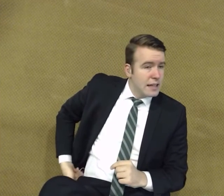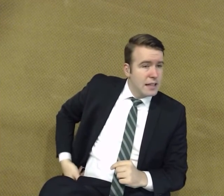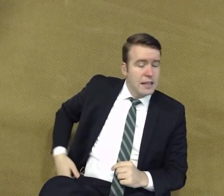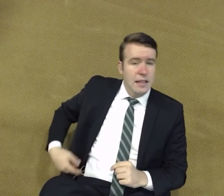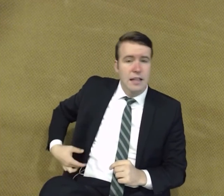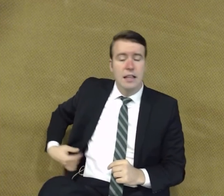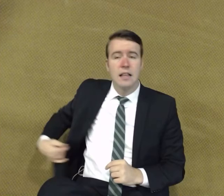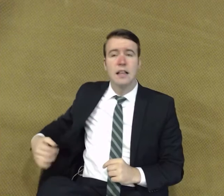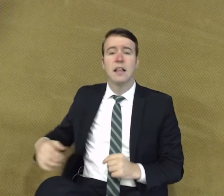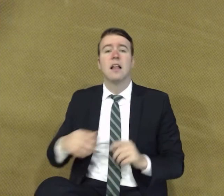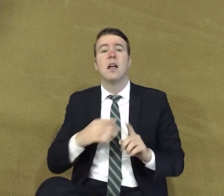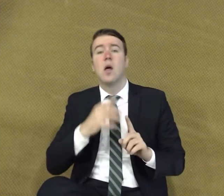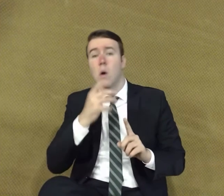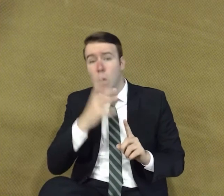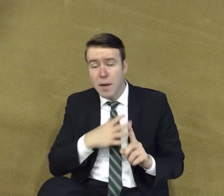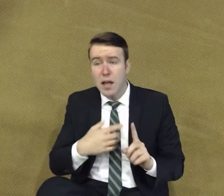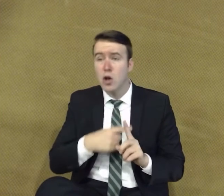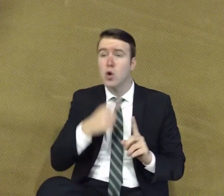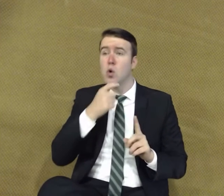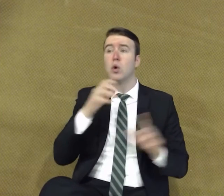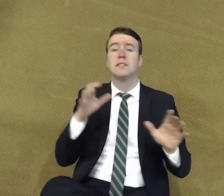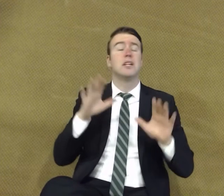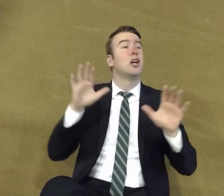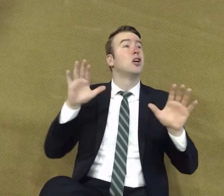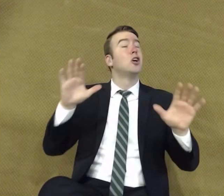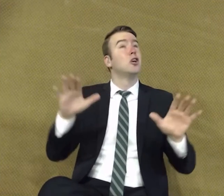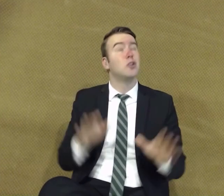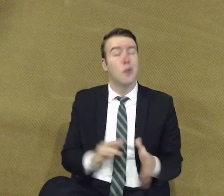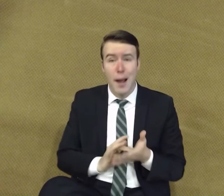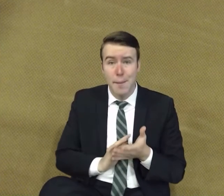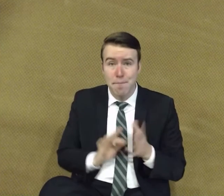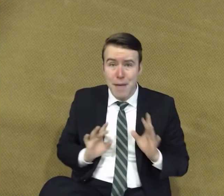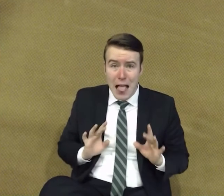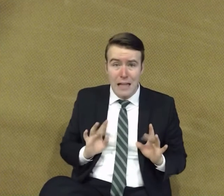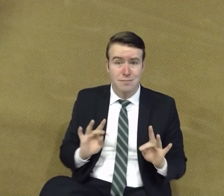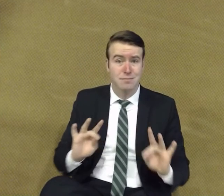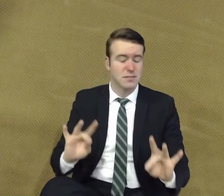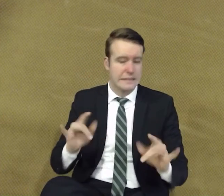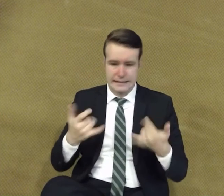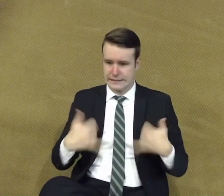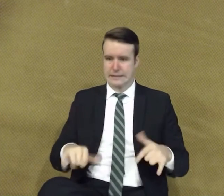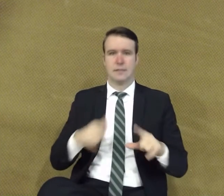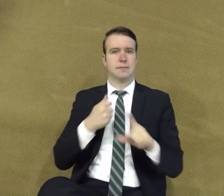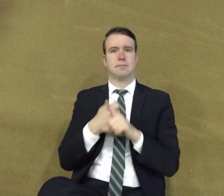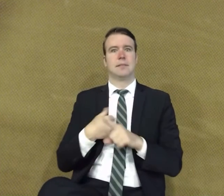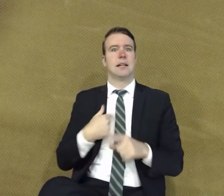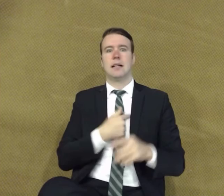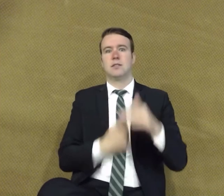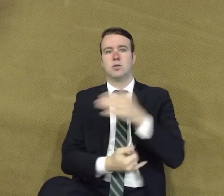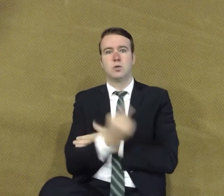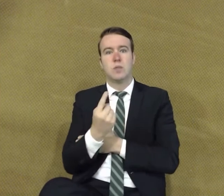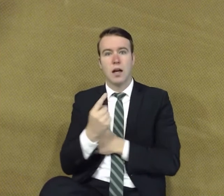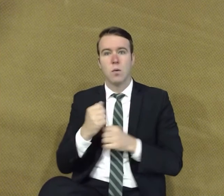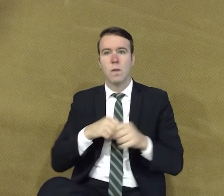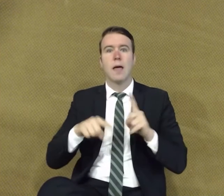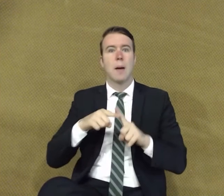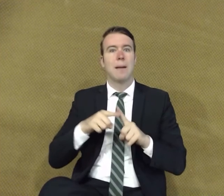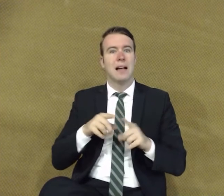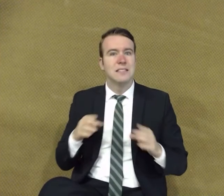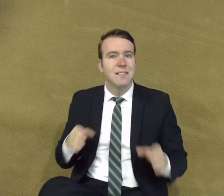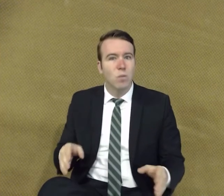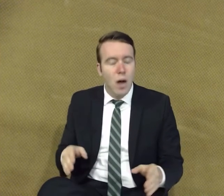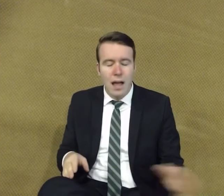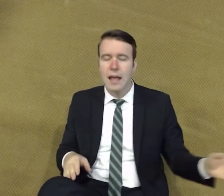were women who had made great medical discoveries that still impact all of us today in a positive